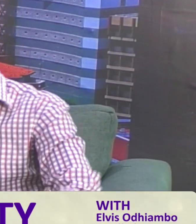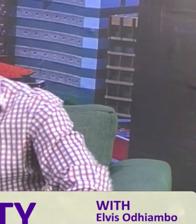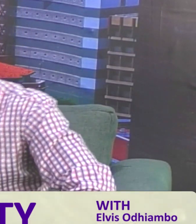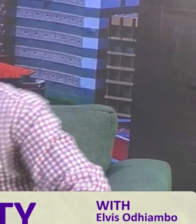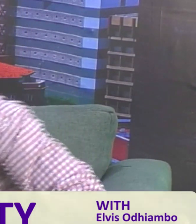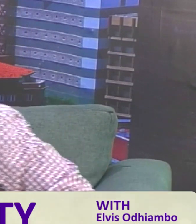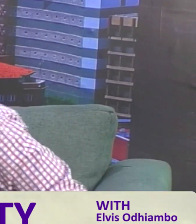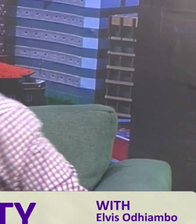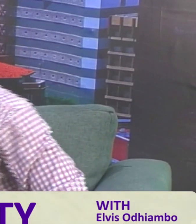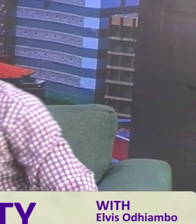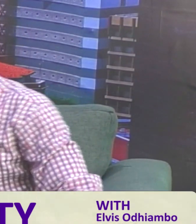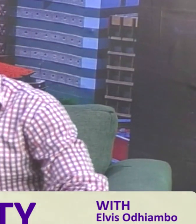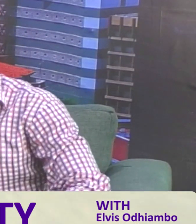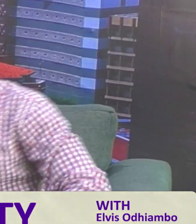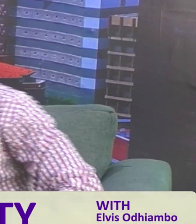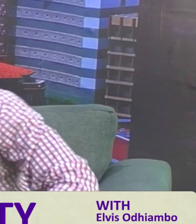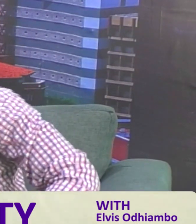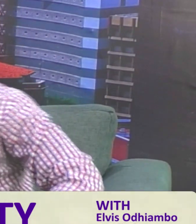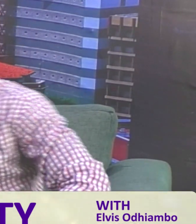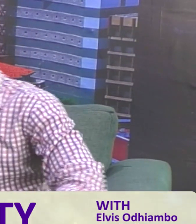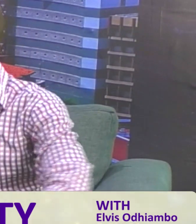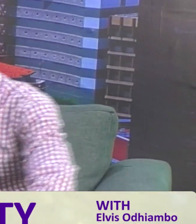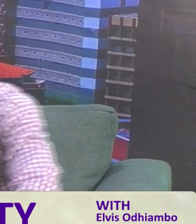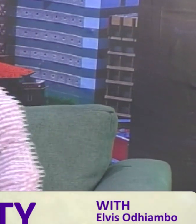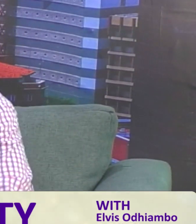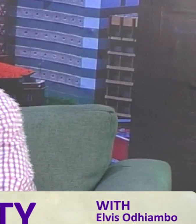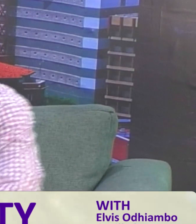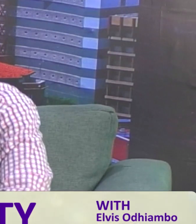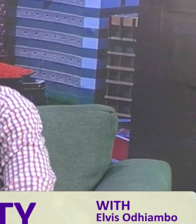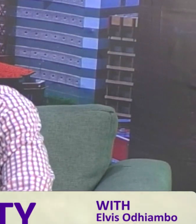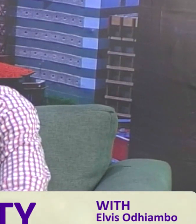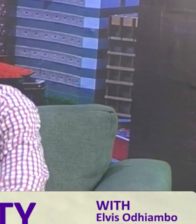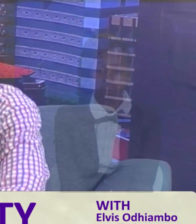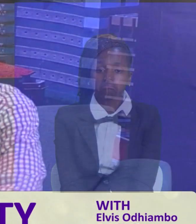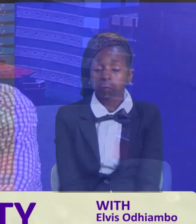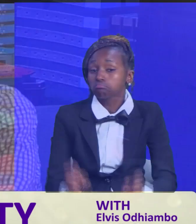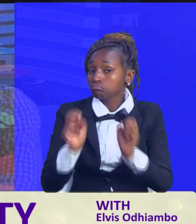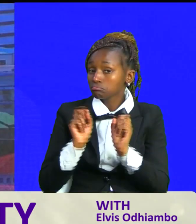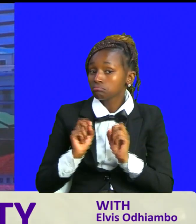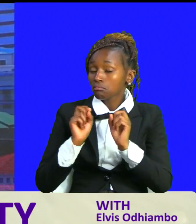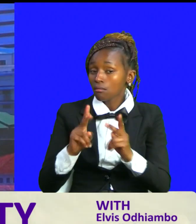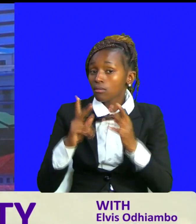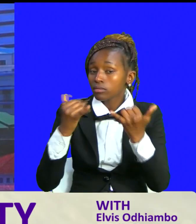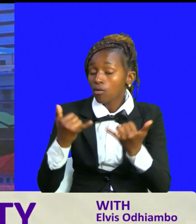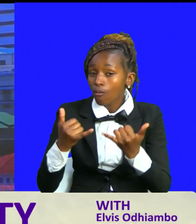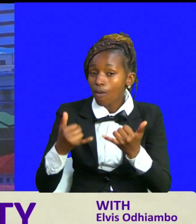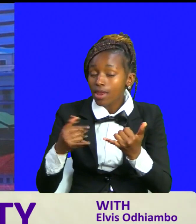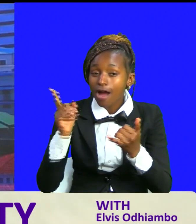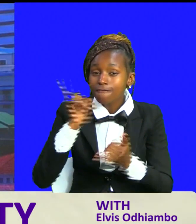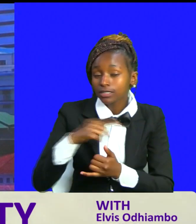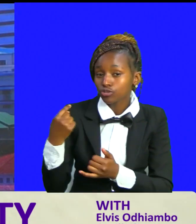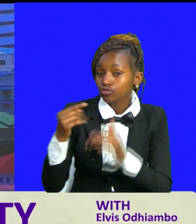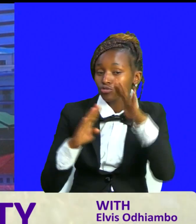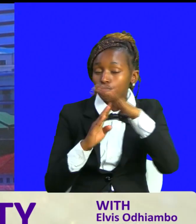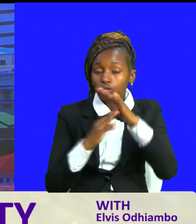9 points. Right. So I feel that the Muranga Seals team is serious on what they're doing. Okay, and then finishing off top 4 for